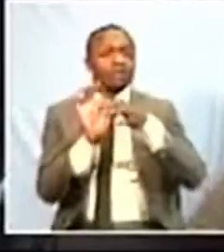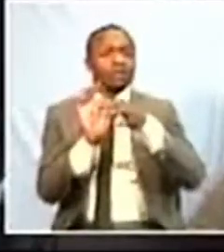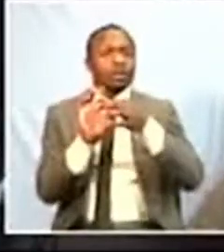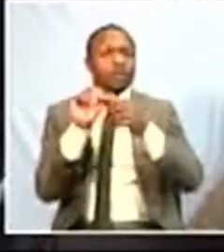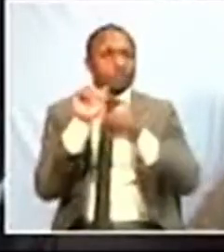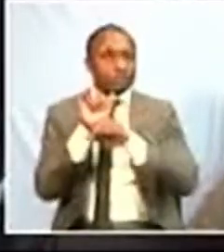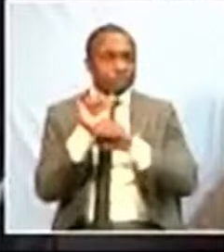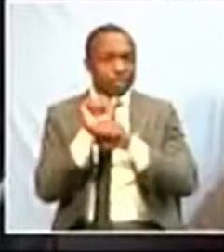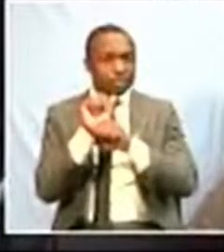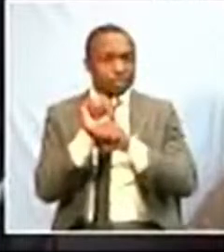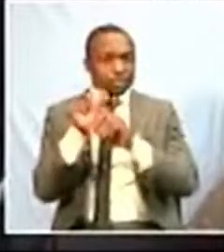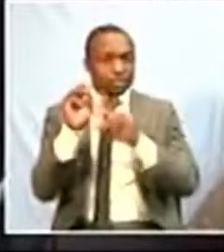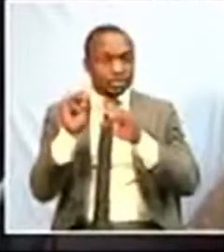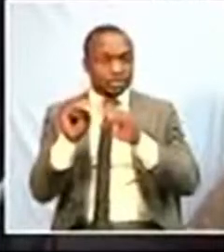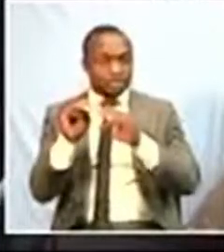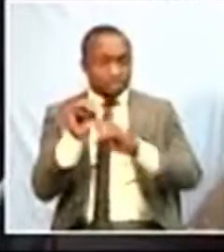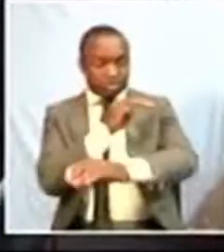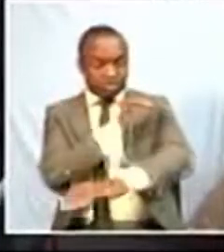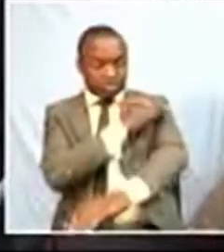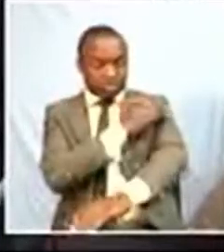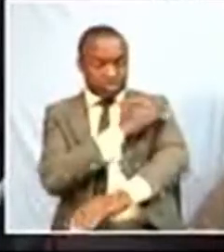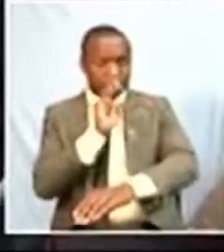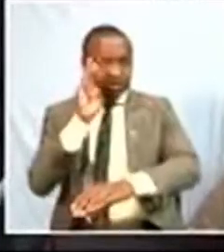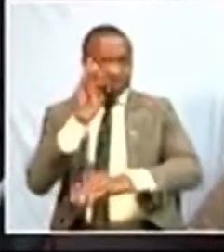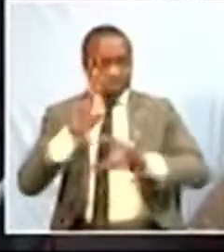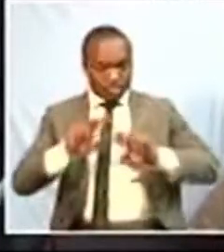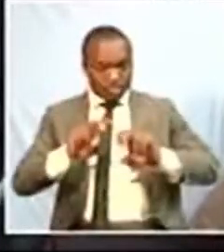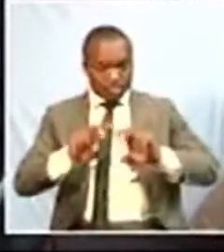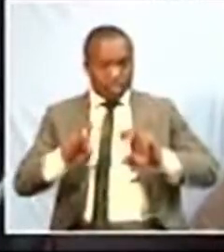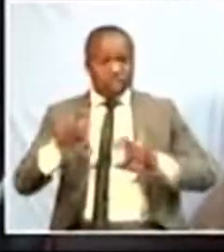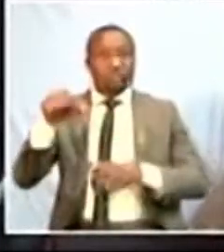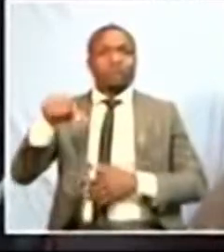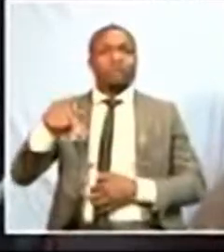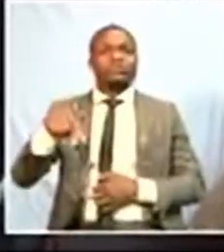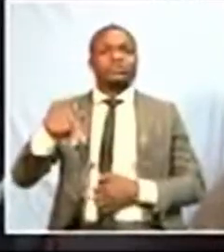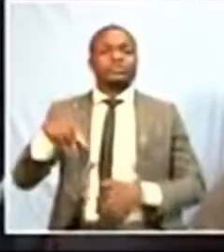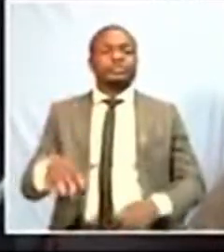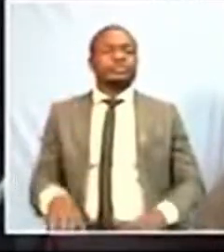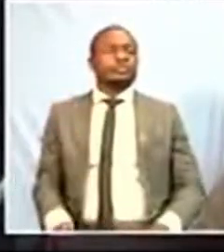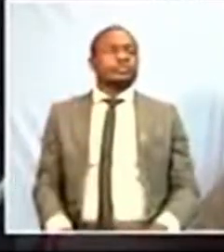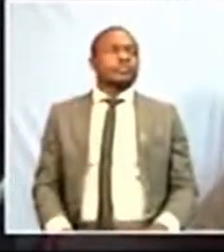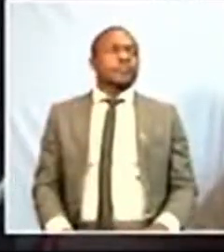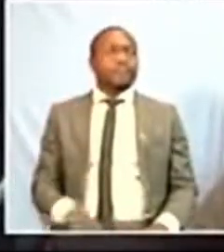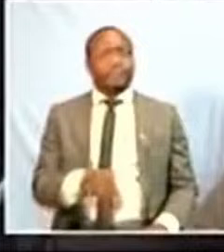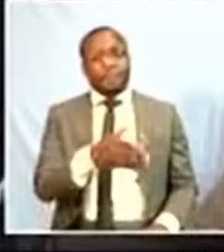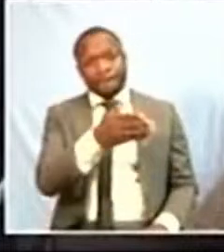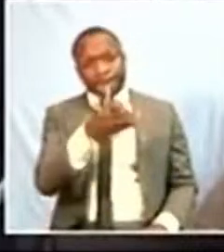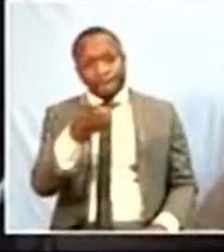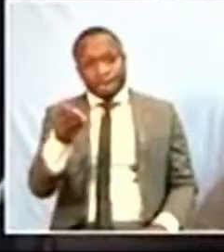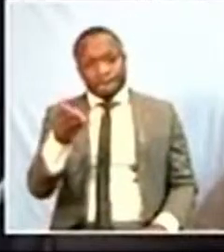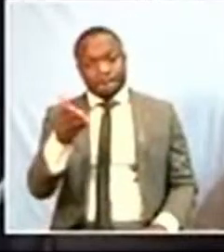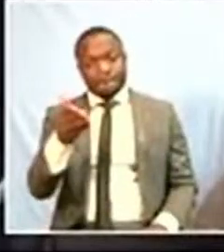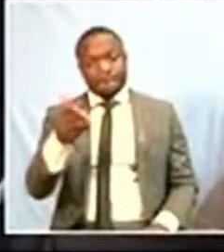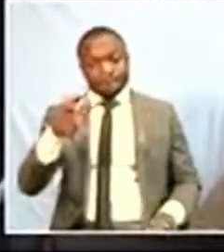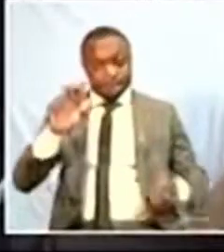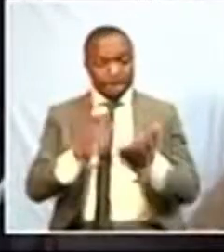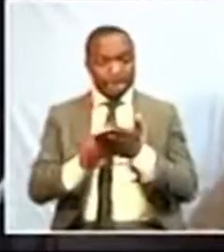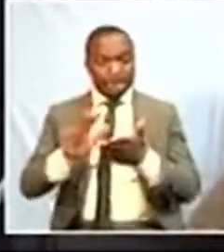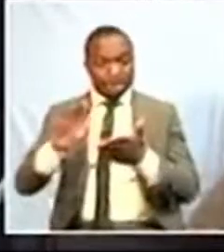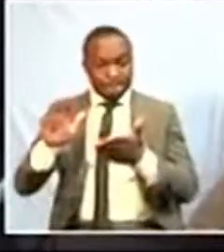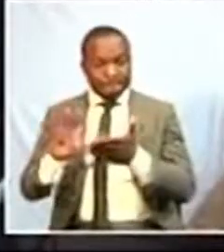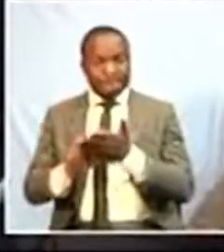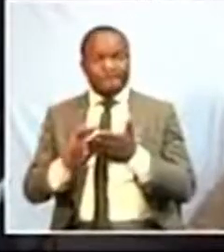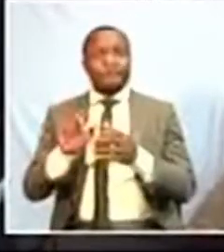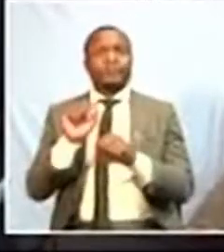measure, you're going to measure, you're also going to check the quality. So those are what we call certified works. So